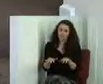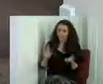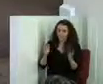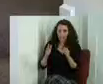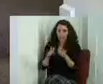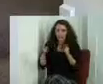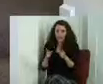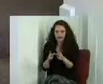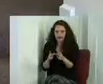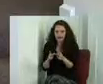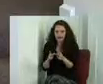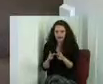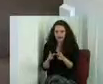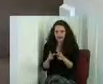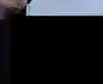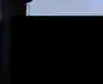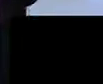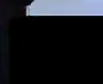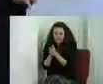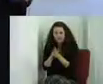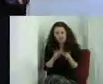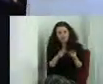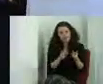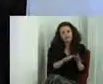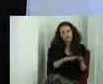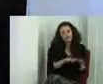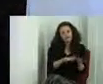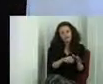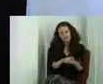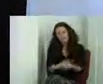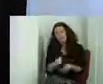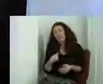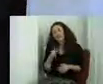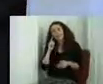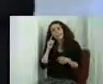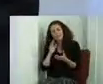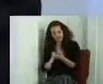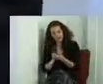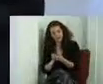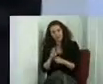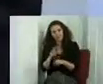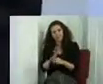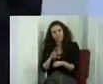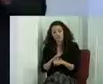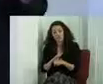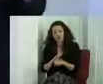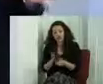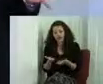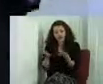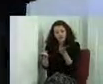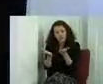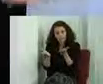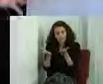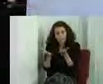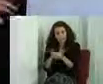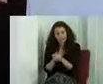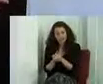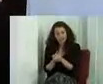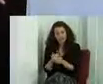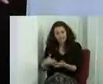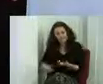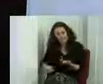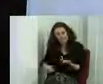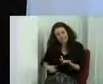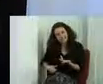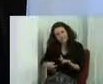and change and nurture? I truly believe that the church has done us a great disservice around this sense of